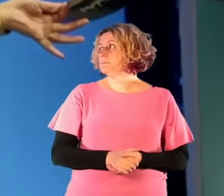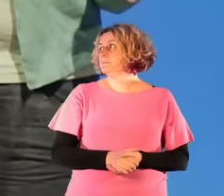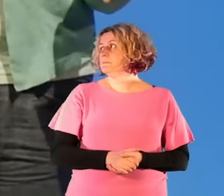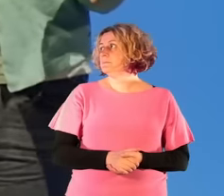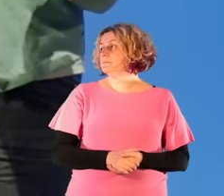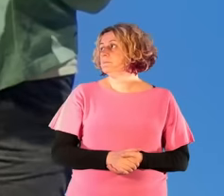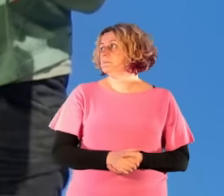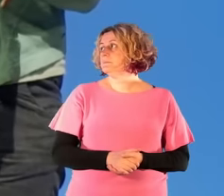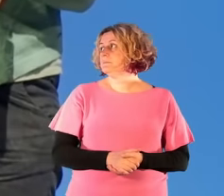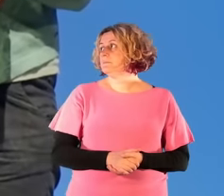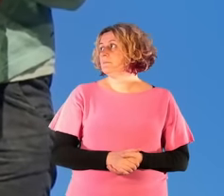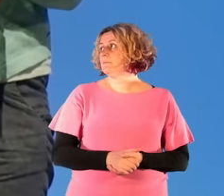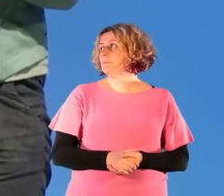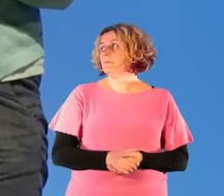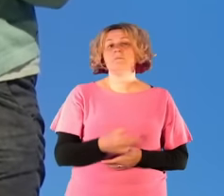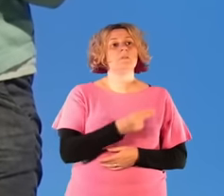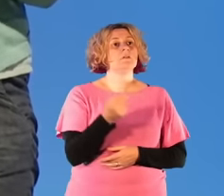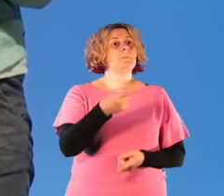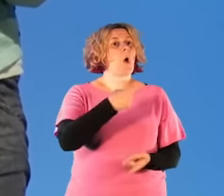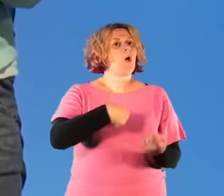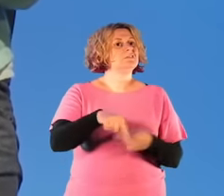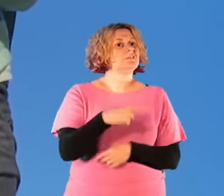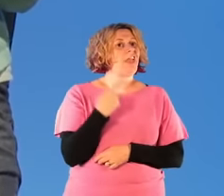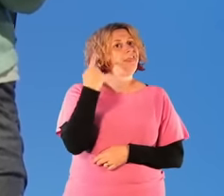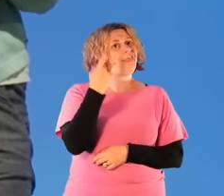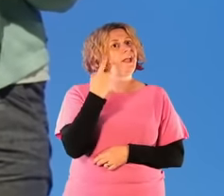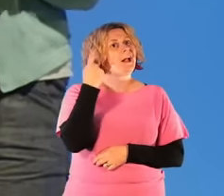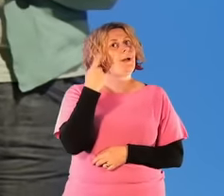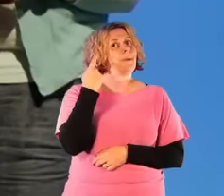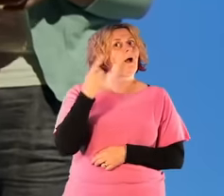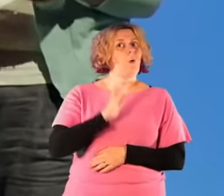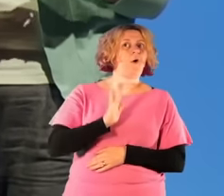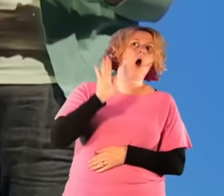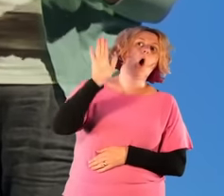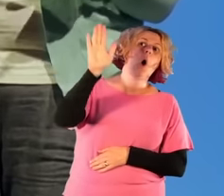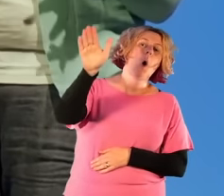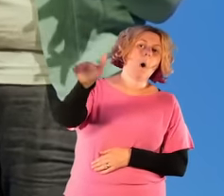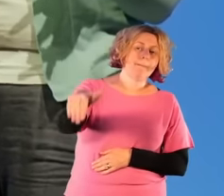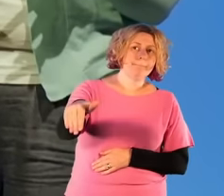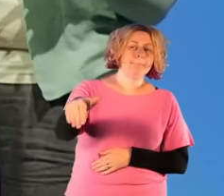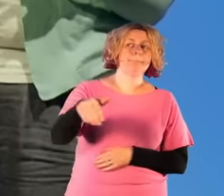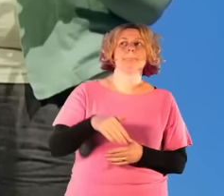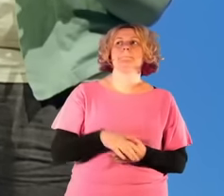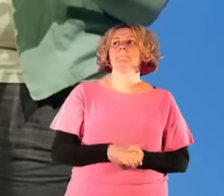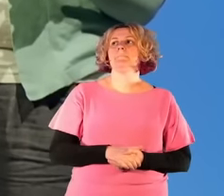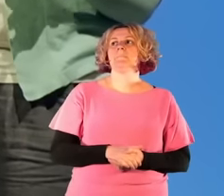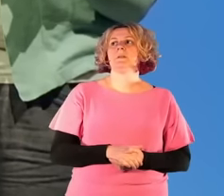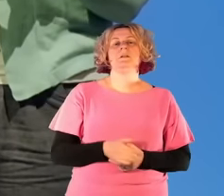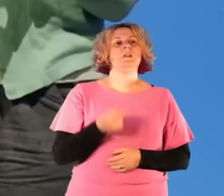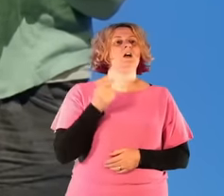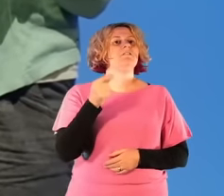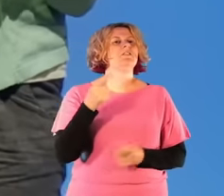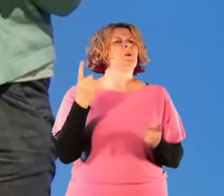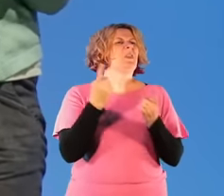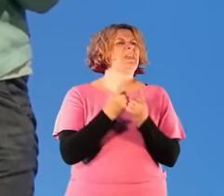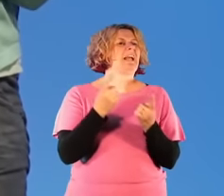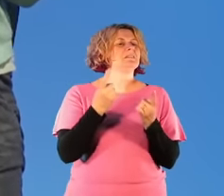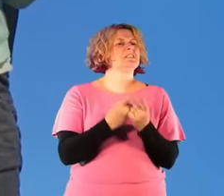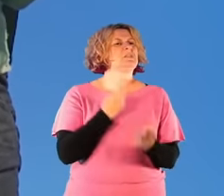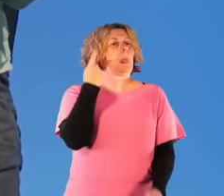Well, as some of us are beginning to think about going home at the end of our time here, there's just a couple of things we want to highlight for your